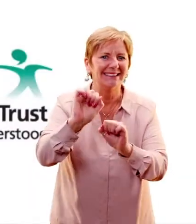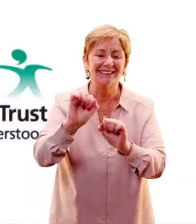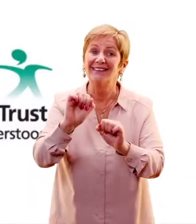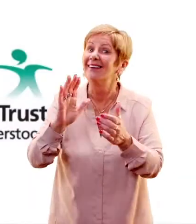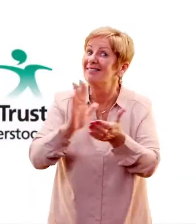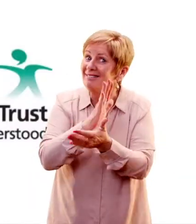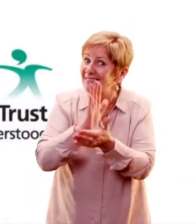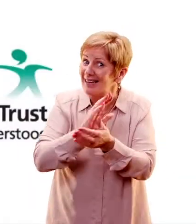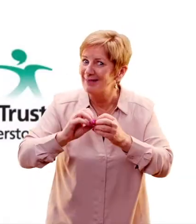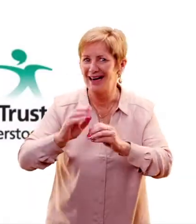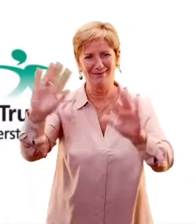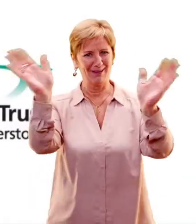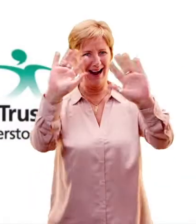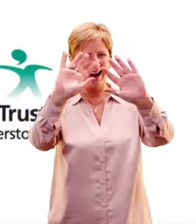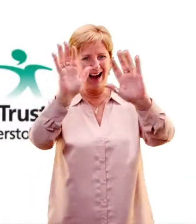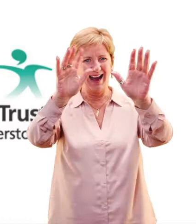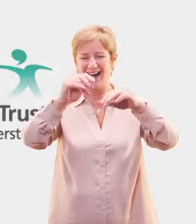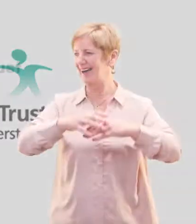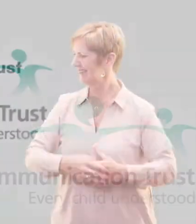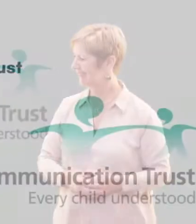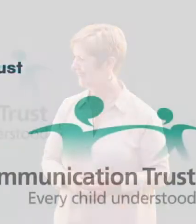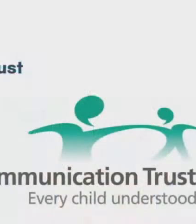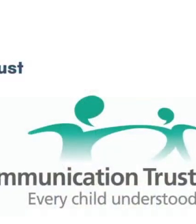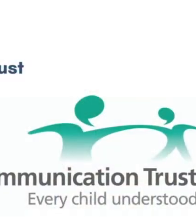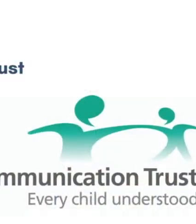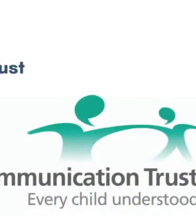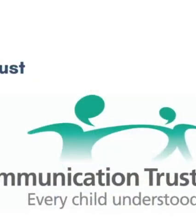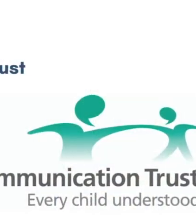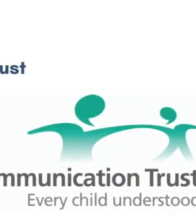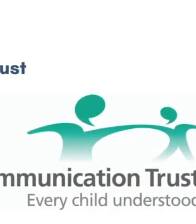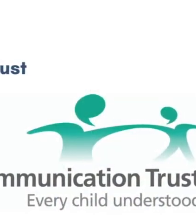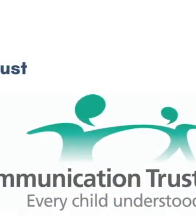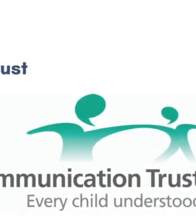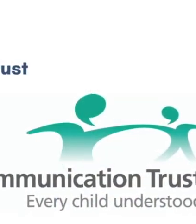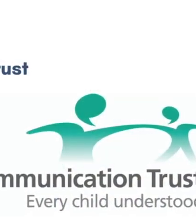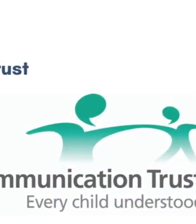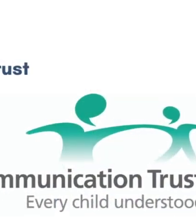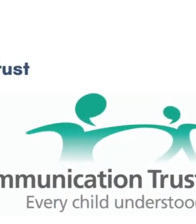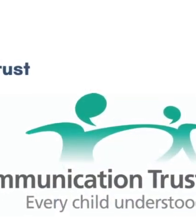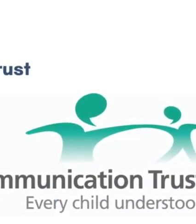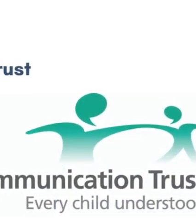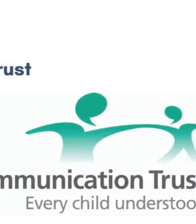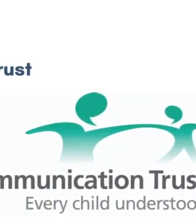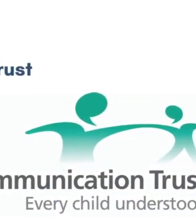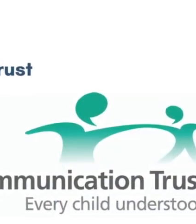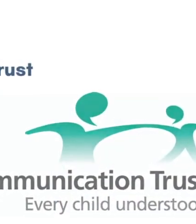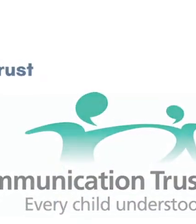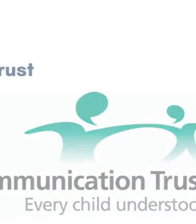Monster